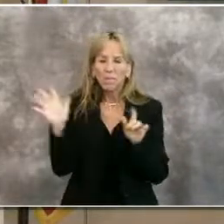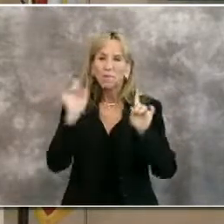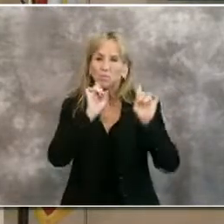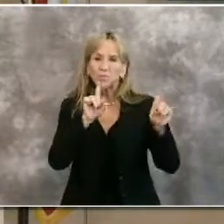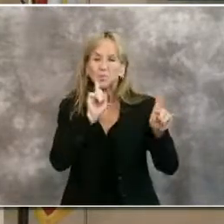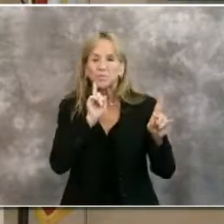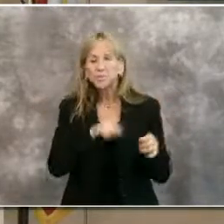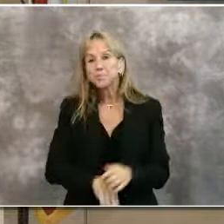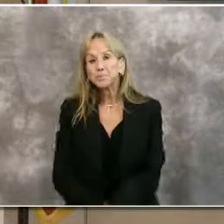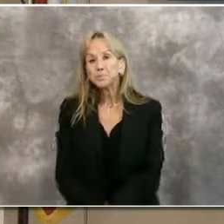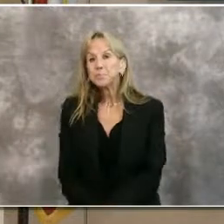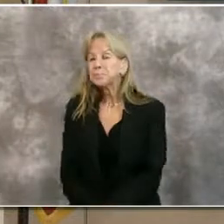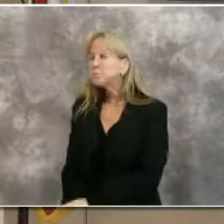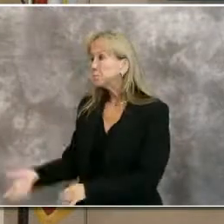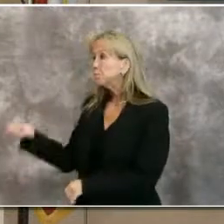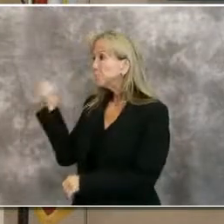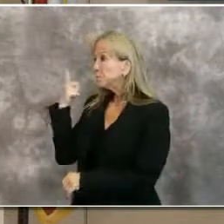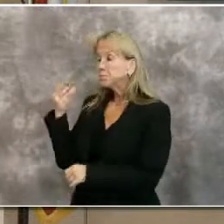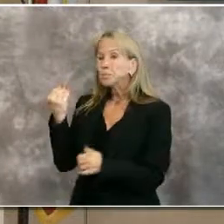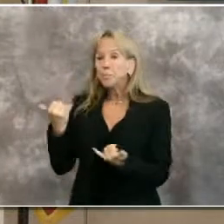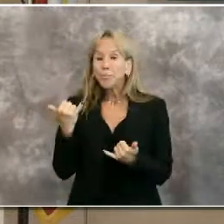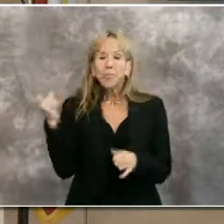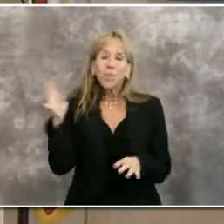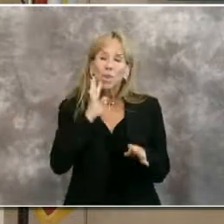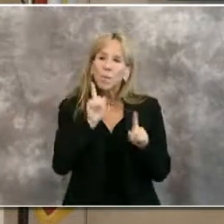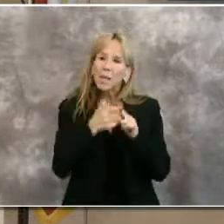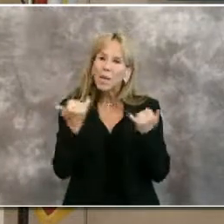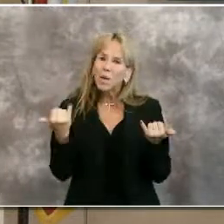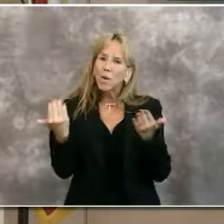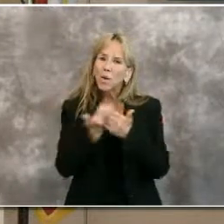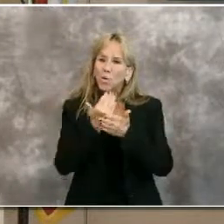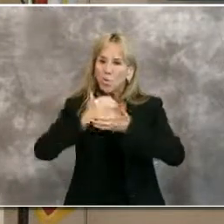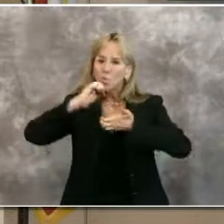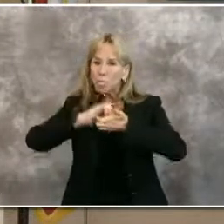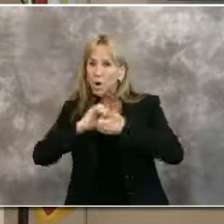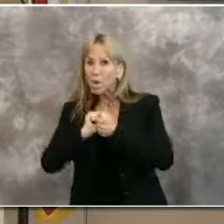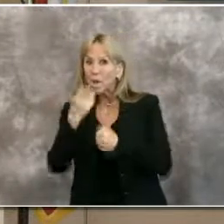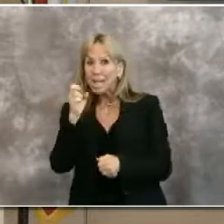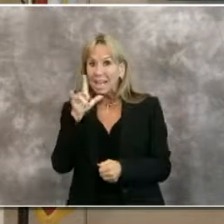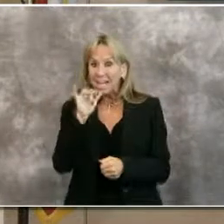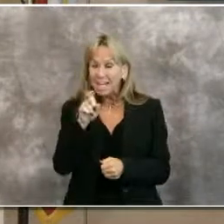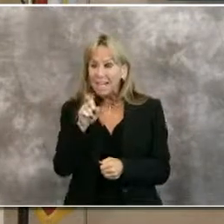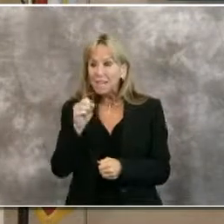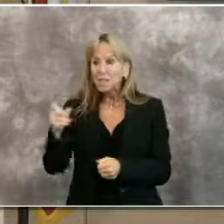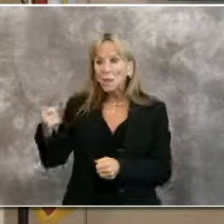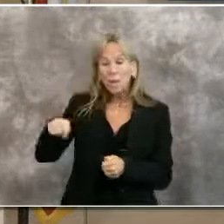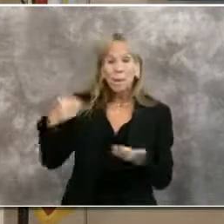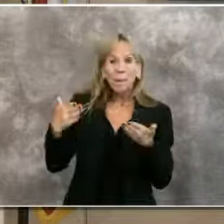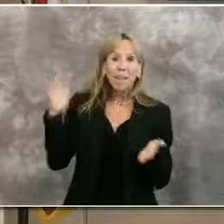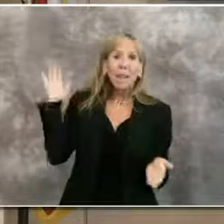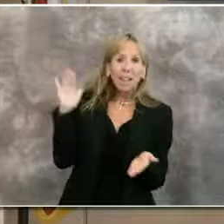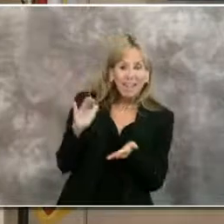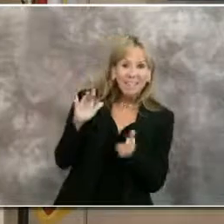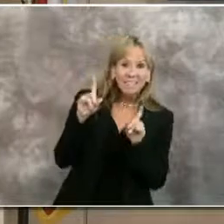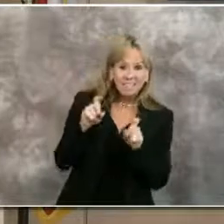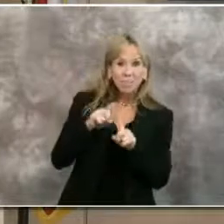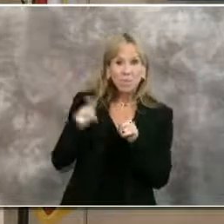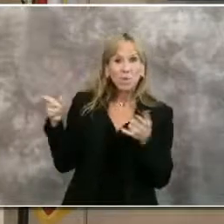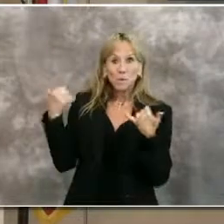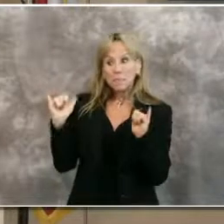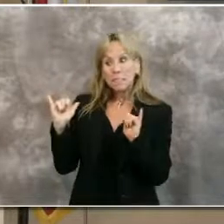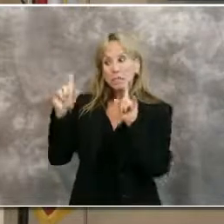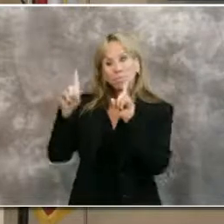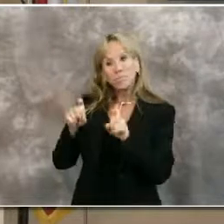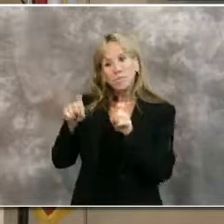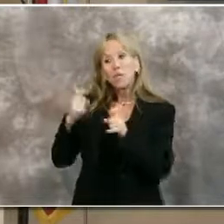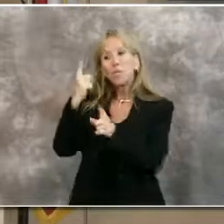Gotcha. And so you guys basically believe with this new sort of focused strategy, partnering with Helix, that even though you guys might be doing a little bit less testing, that you're still testing sort